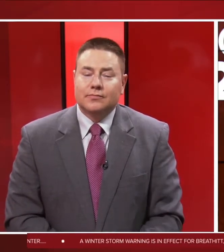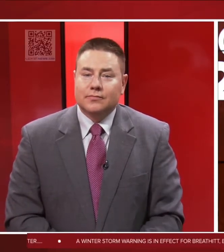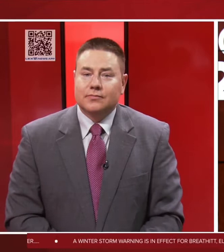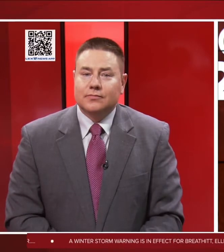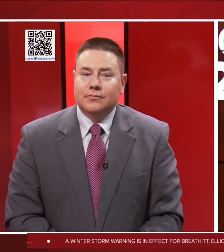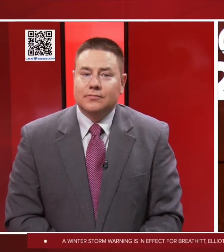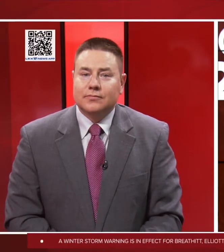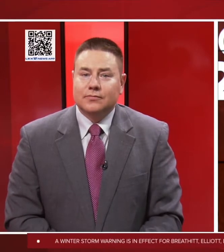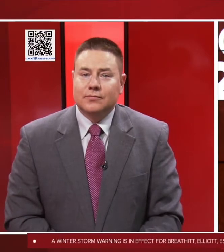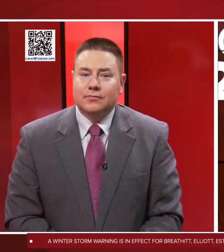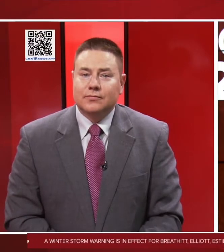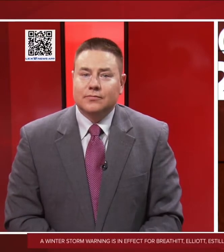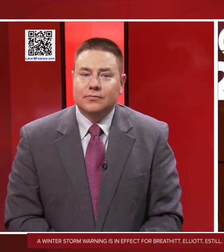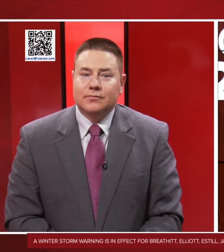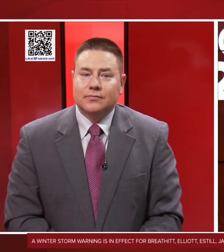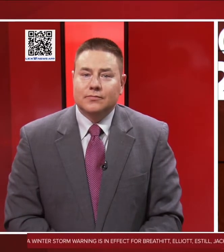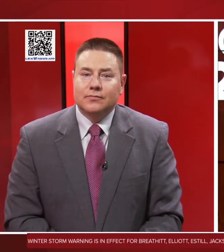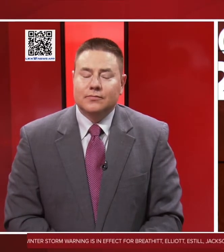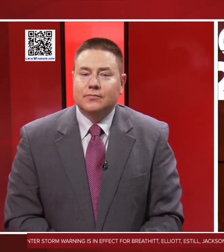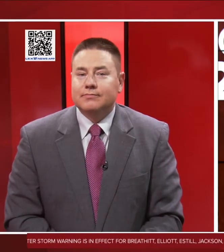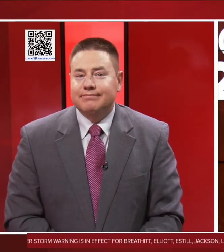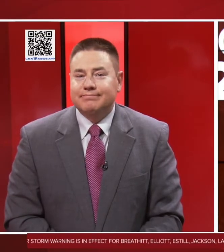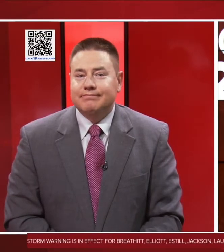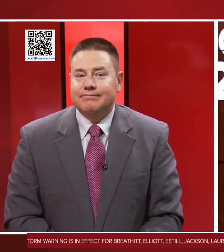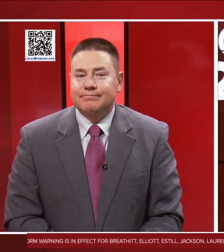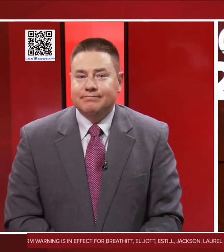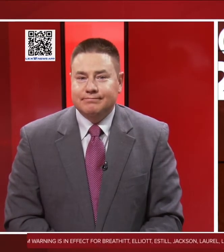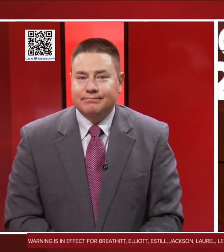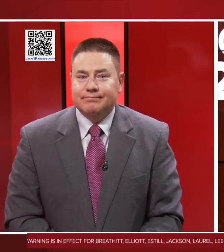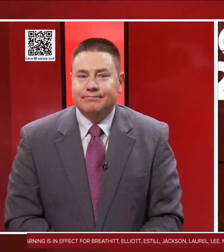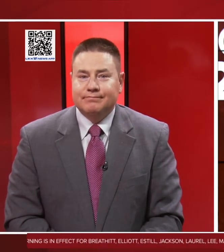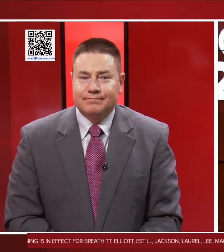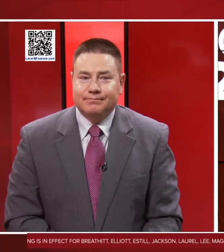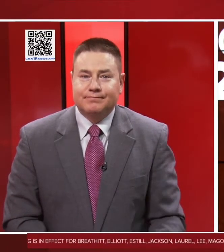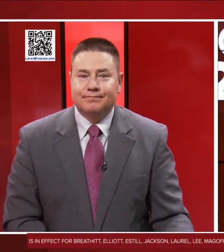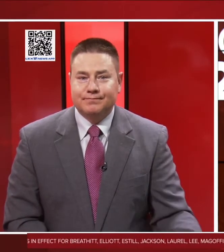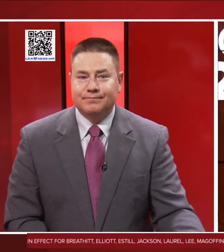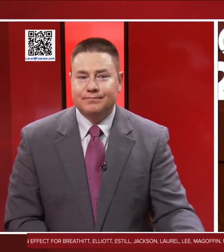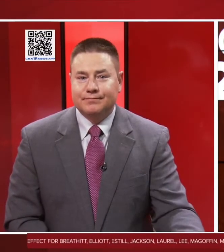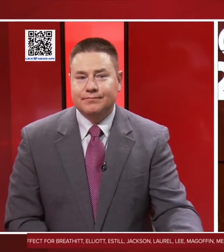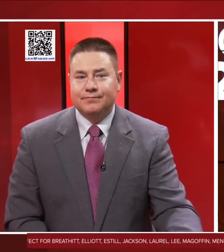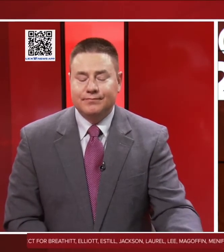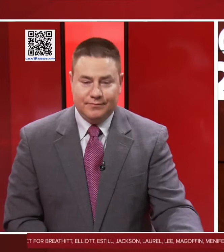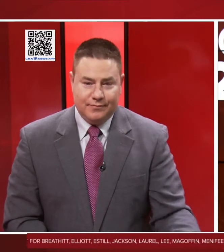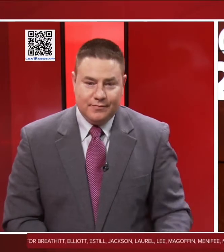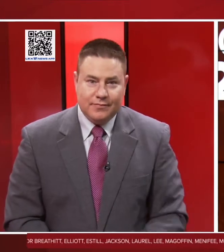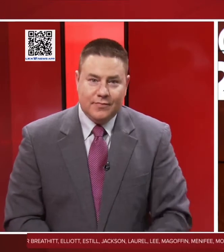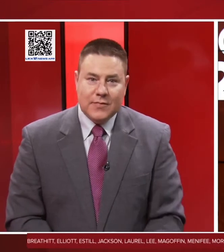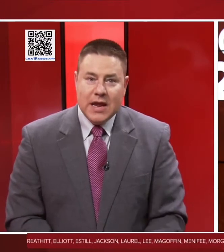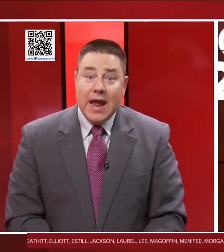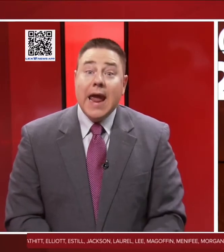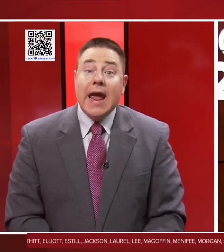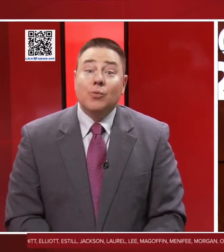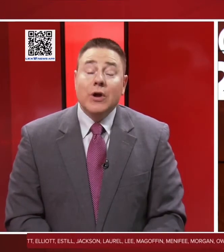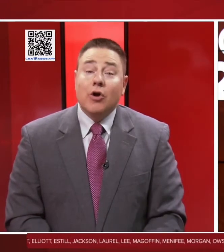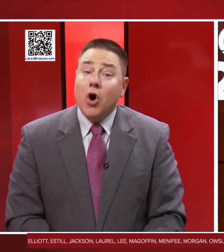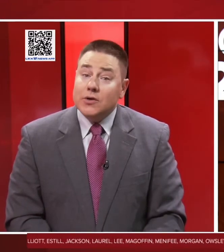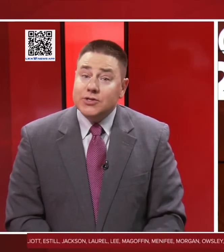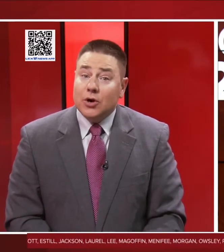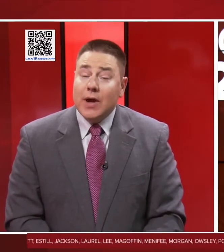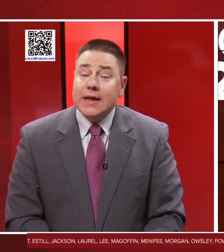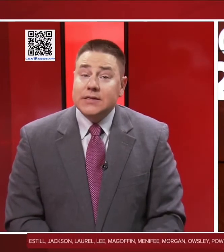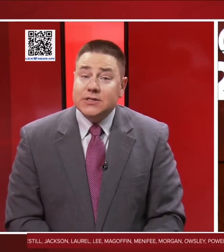or tablet right over it, and you can download the LEX 18 News app or the Storm Tracker weather app, totally free. And